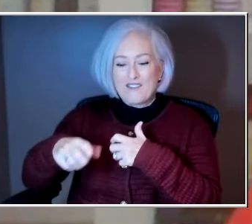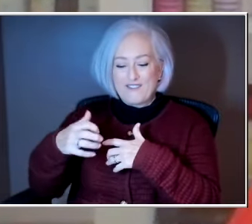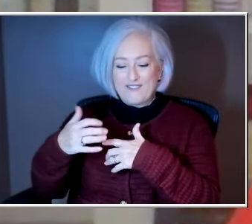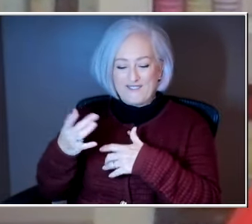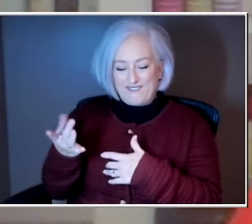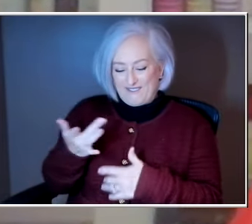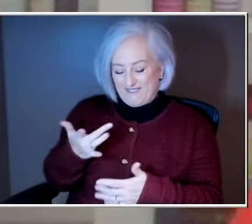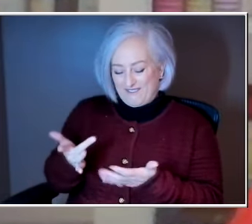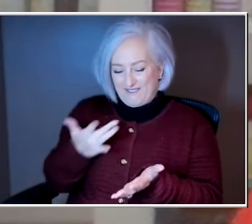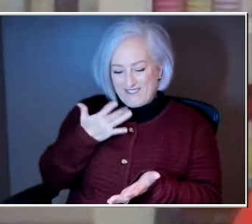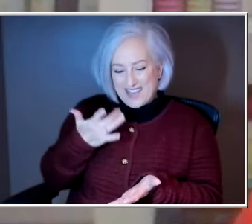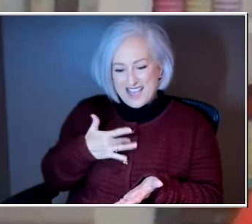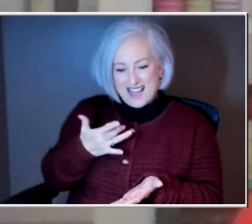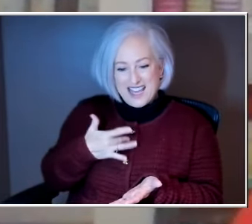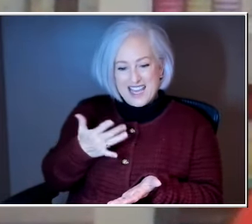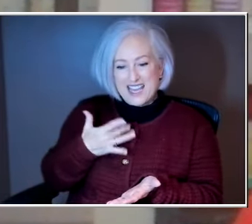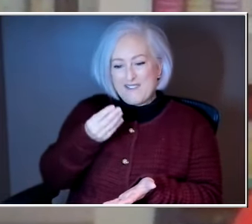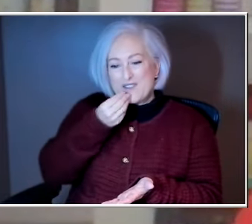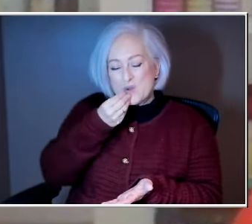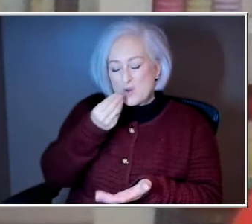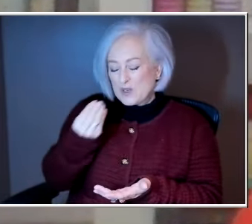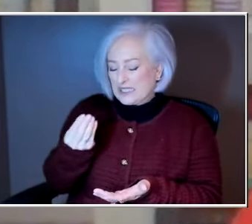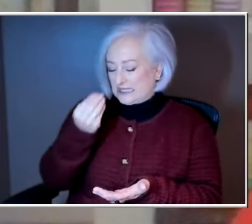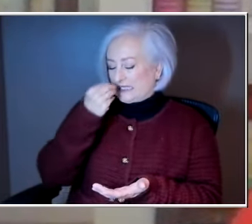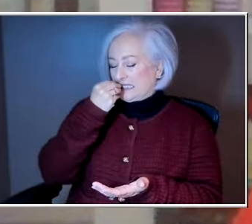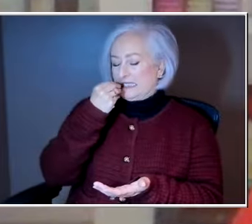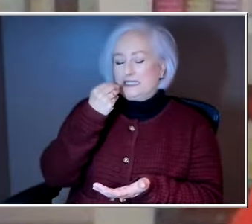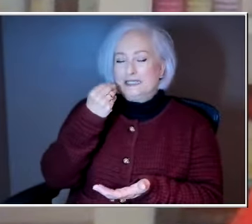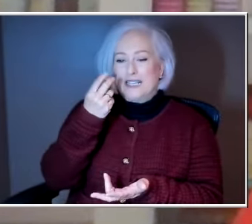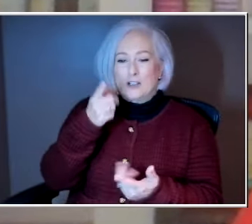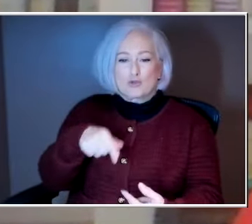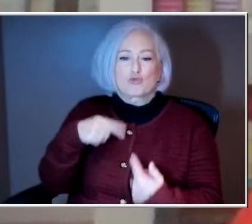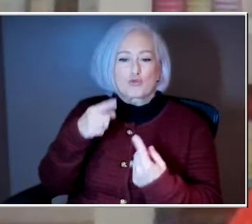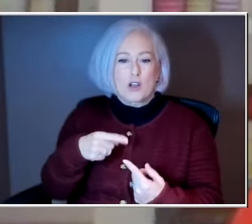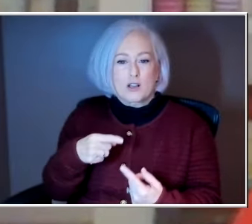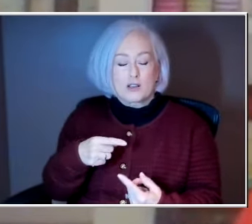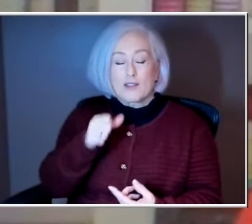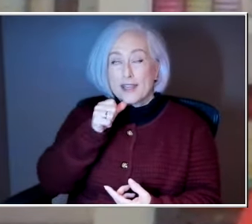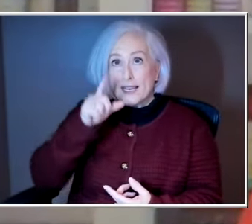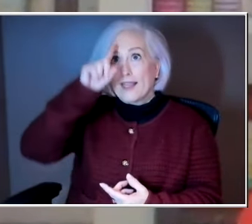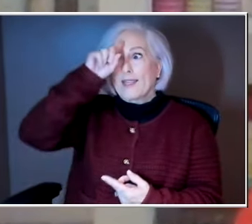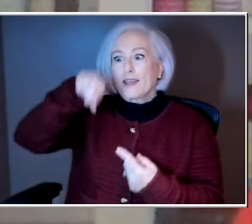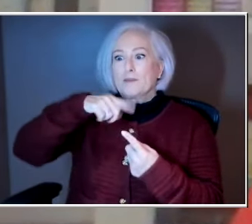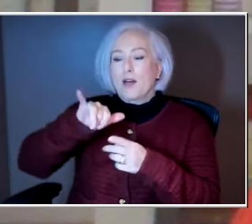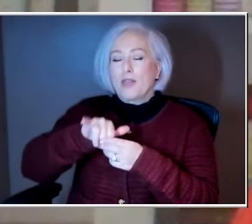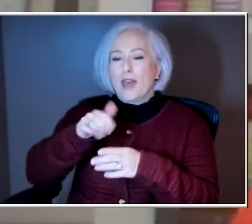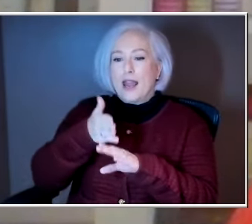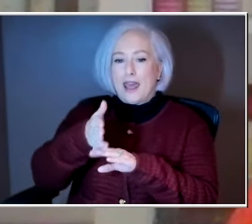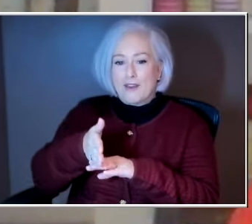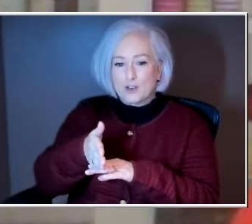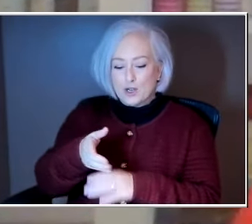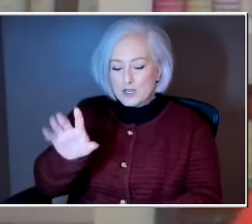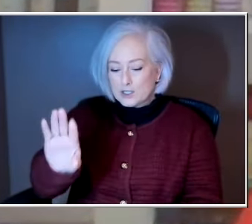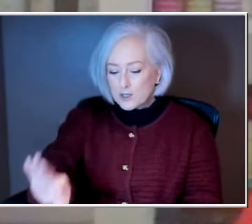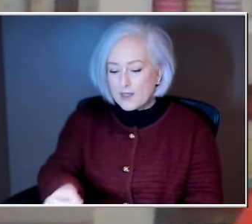foods. And it's something maybe that they haven't thought about prior to surgery. So suddenly they're eating something